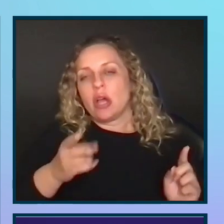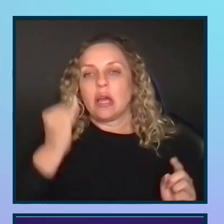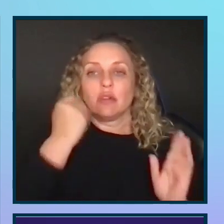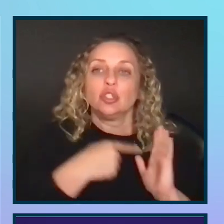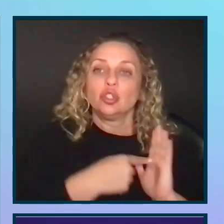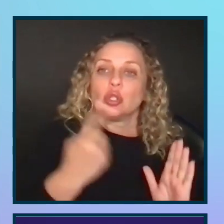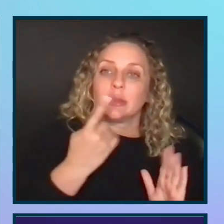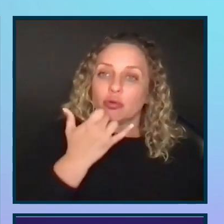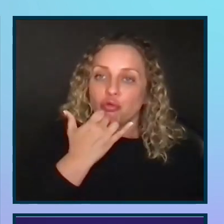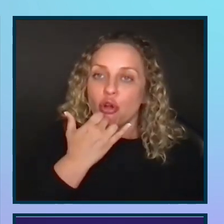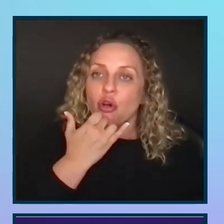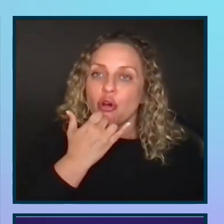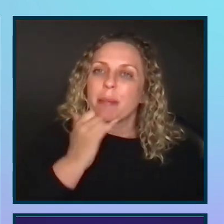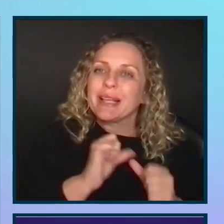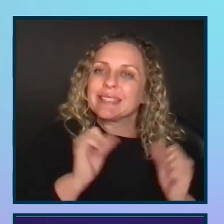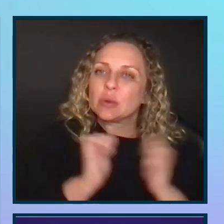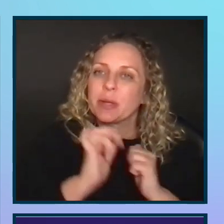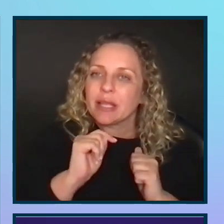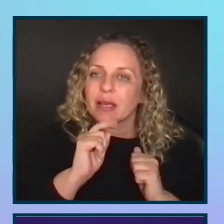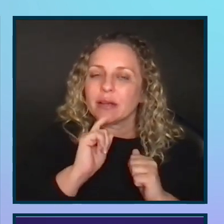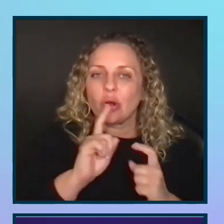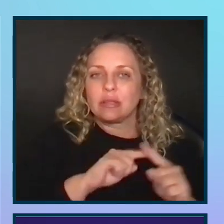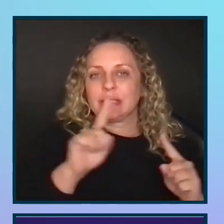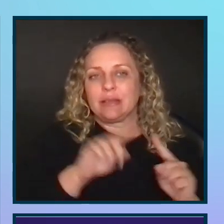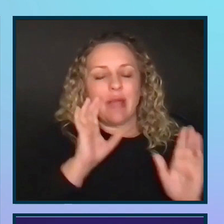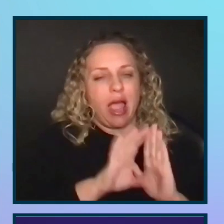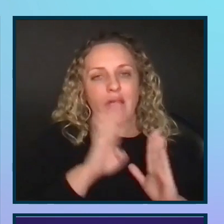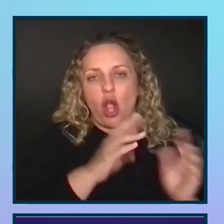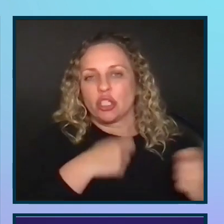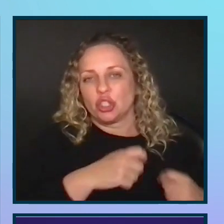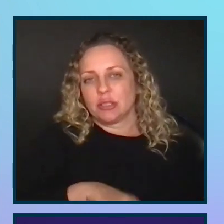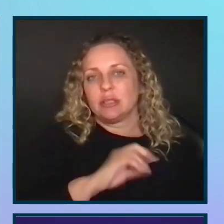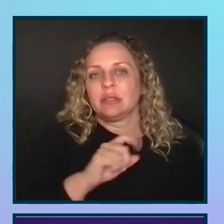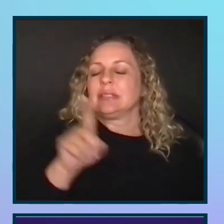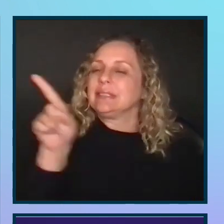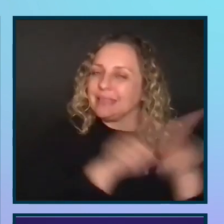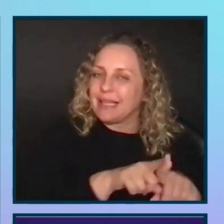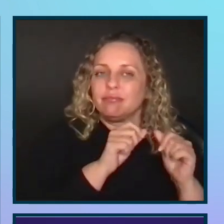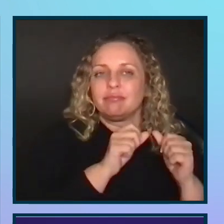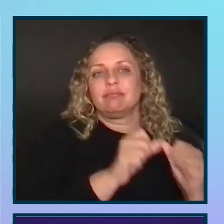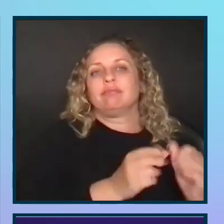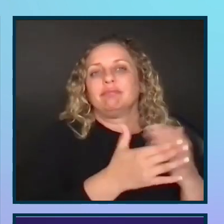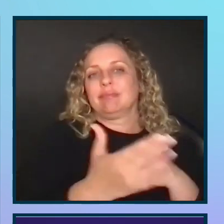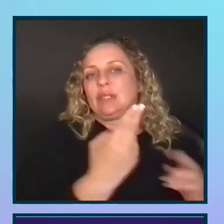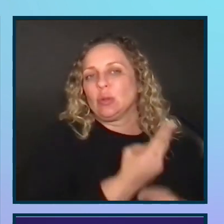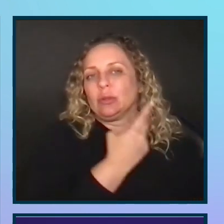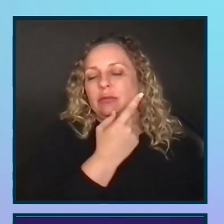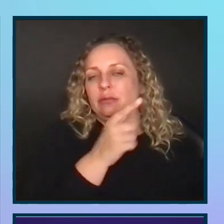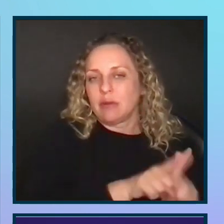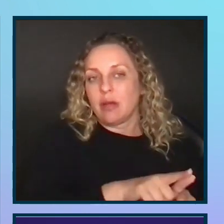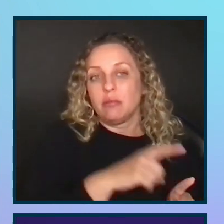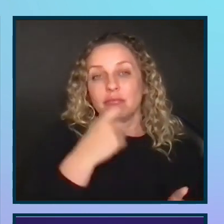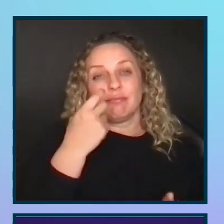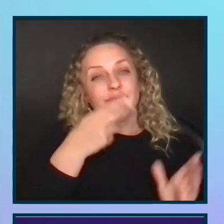that something's wrong, be consistent with it. Don't throw in a bunch of different icons. Make them mean the same thing. And that's true, in consistent